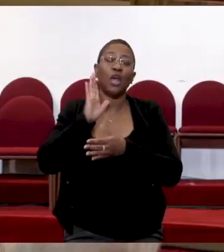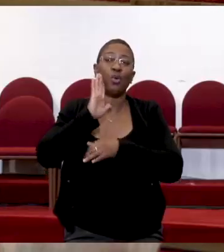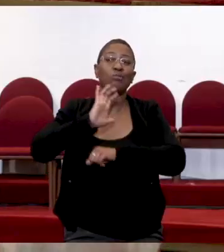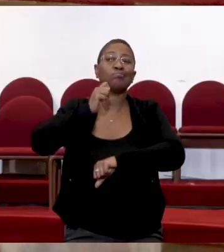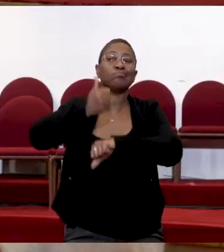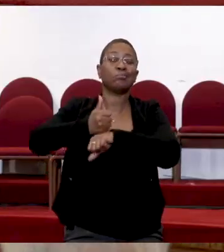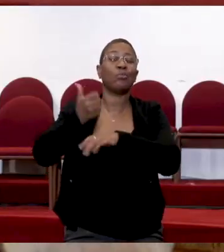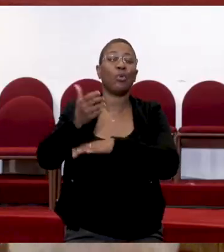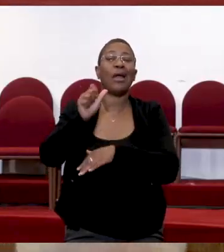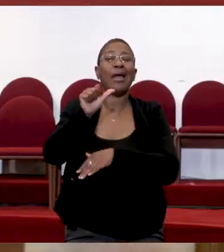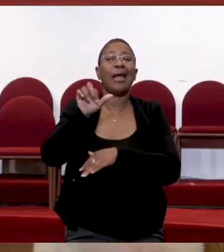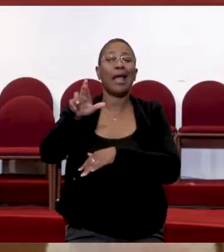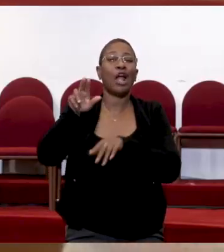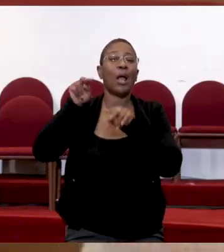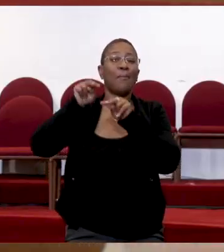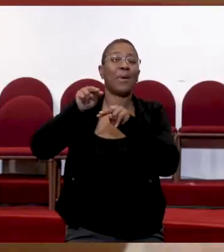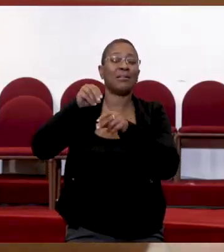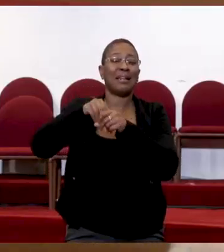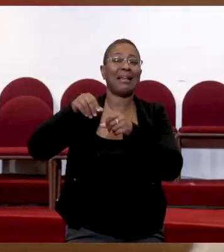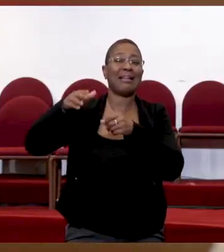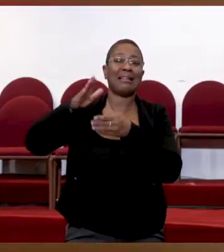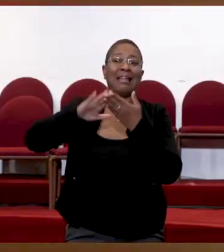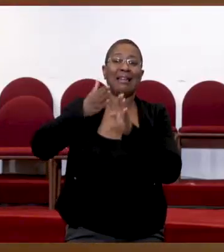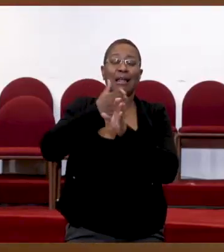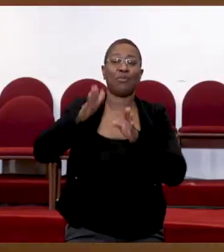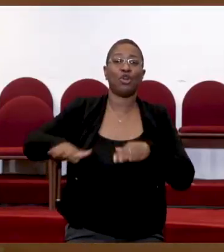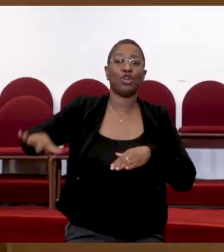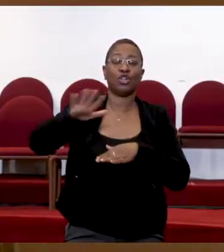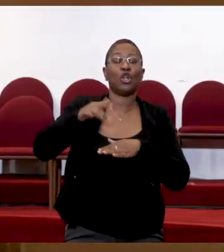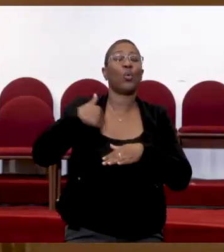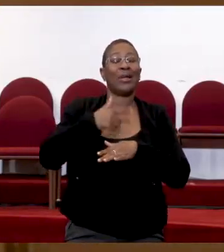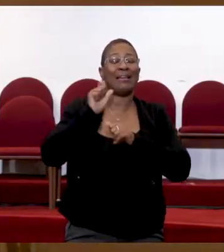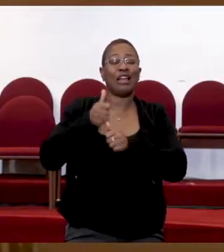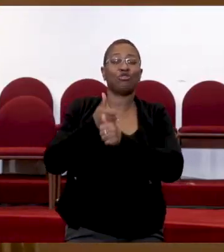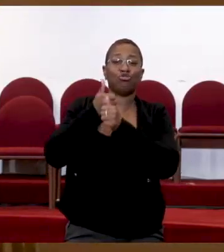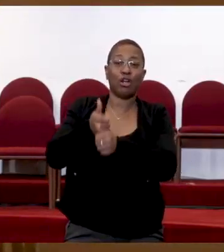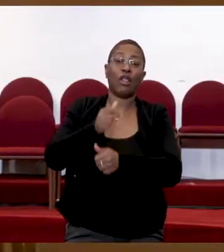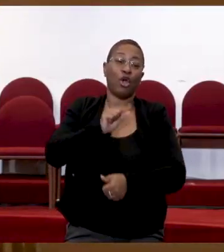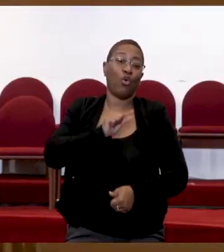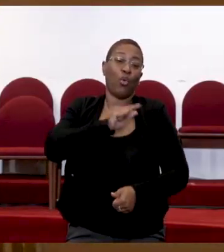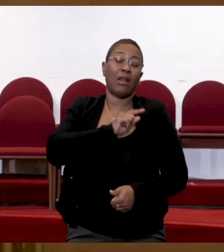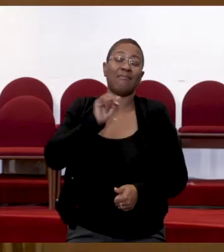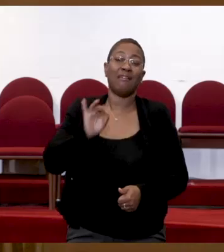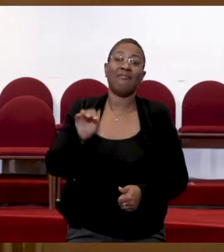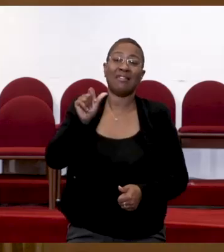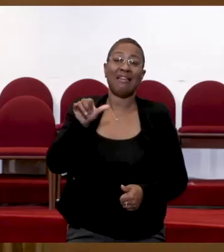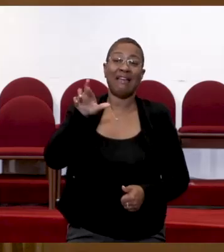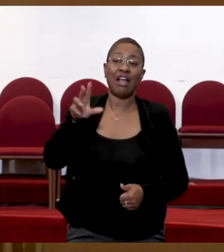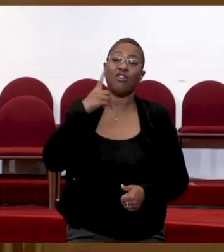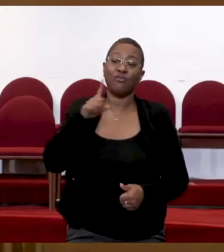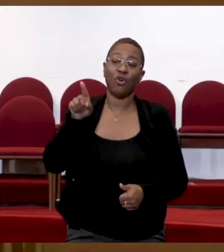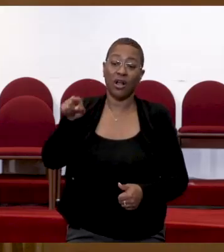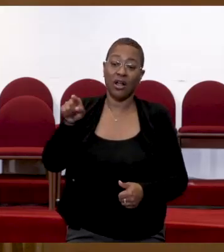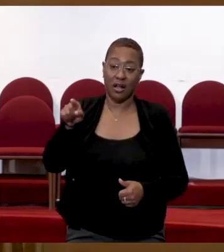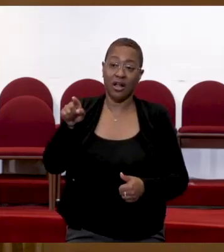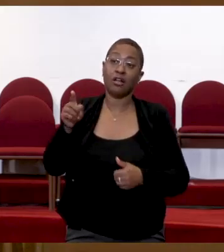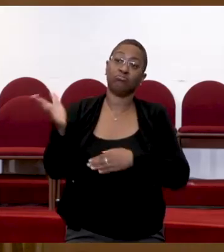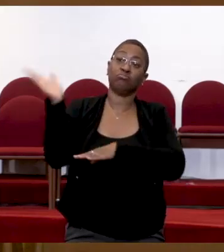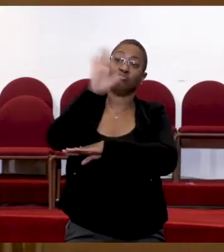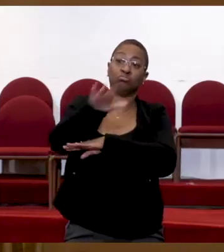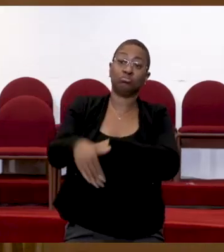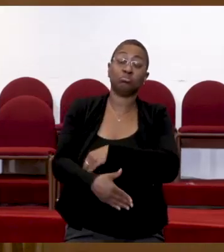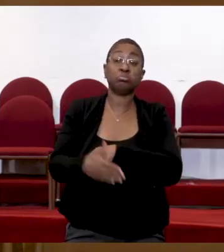the neighborhood, which allows us to track the quality of the particulate for day and night in